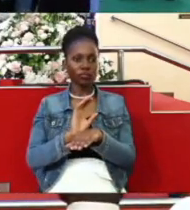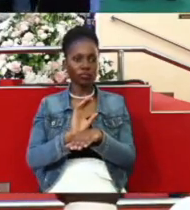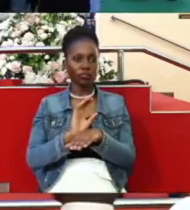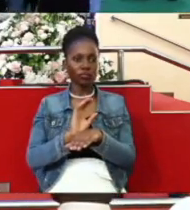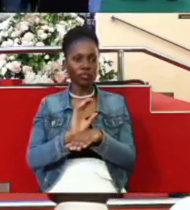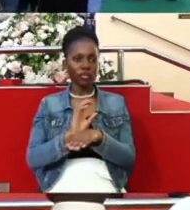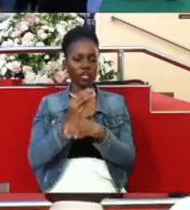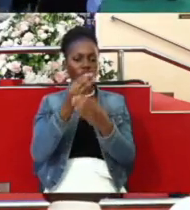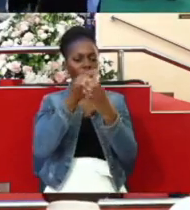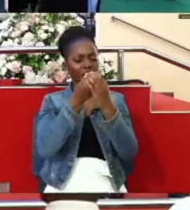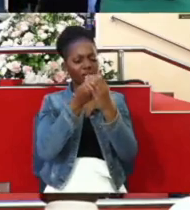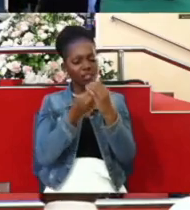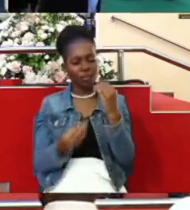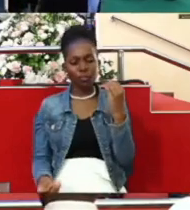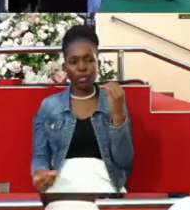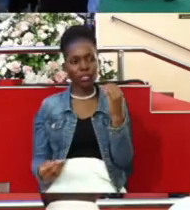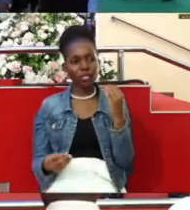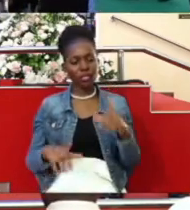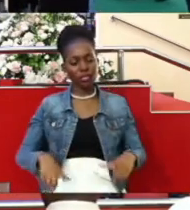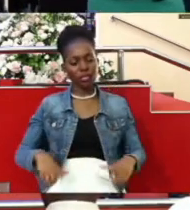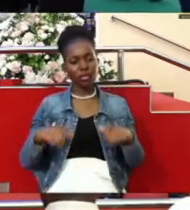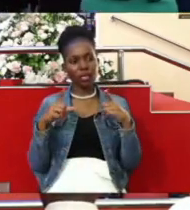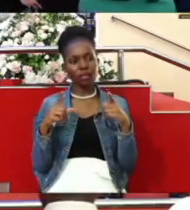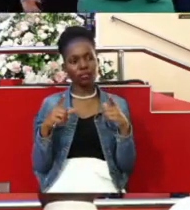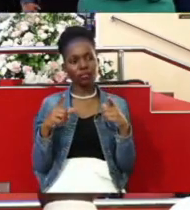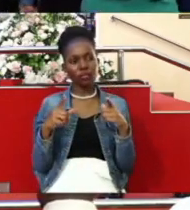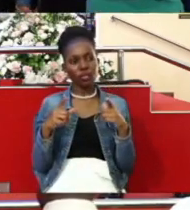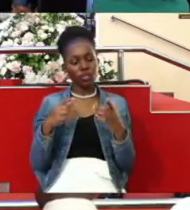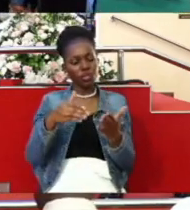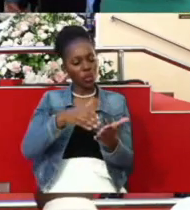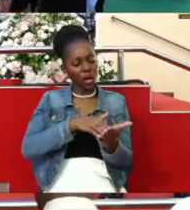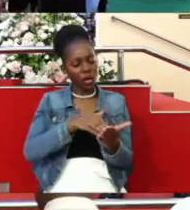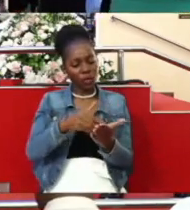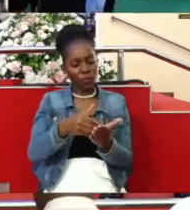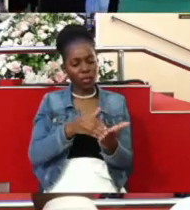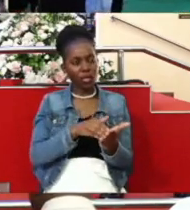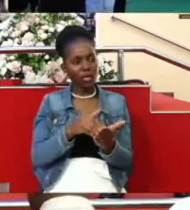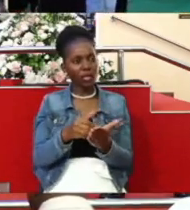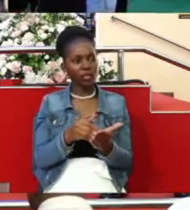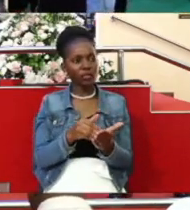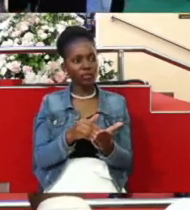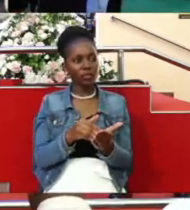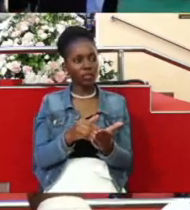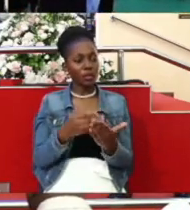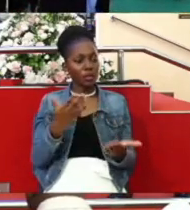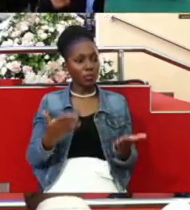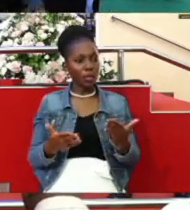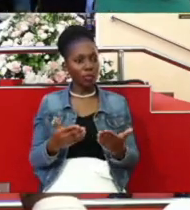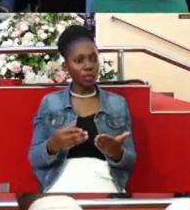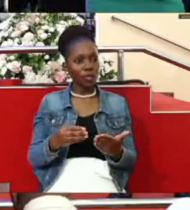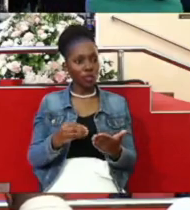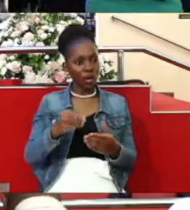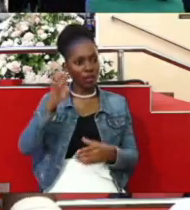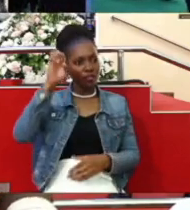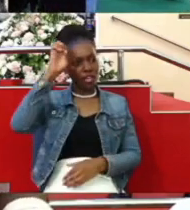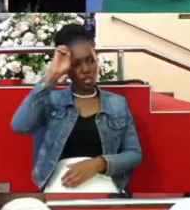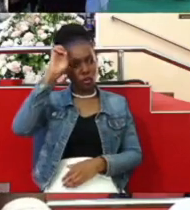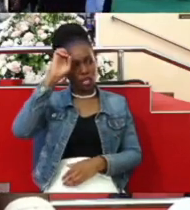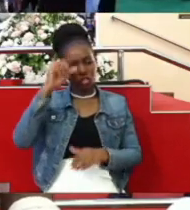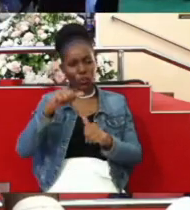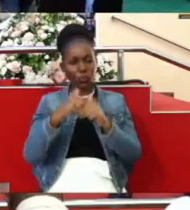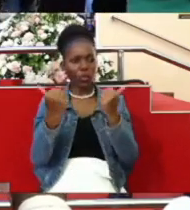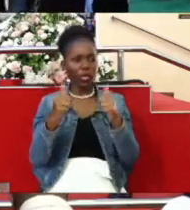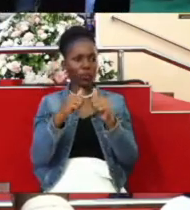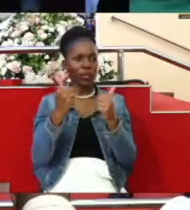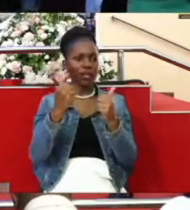life. Unahisi uko huna nguvu maishani. You are well educated, you cannot secure a good job. Uko umesoma vizuri lakini hujapata